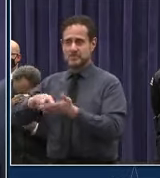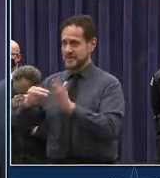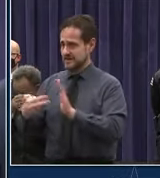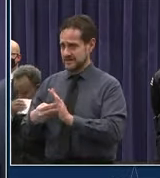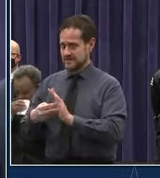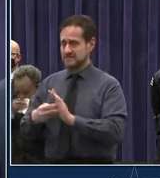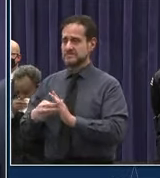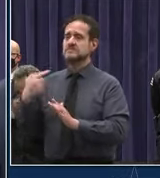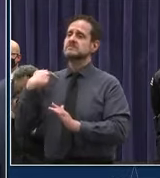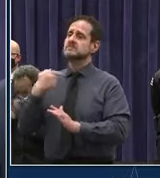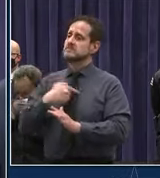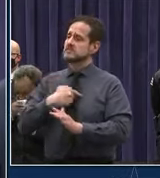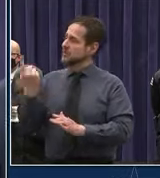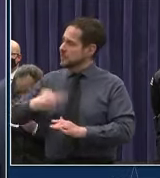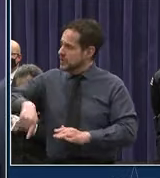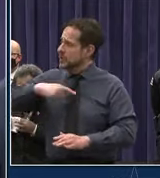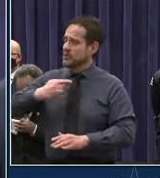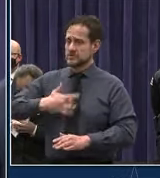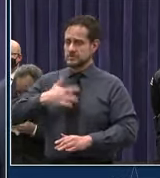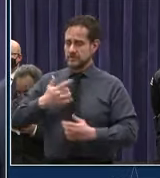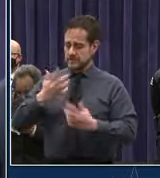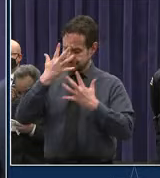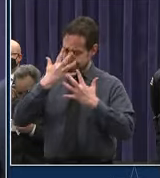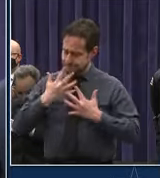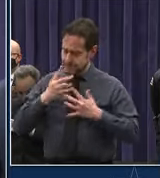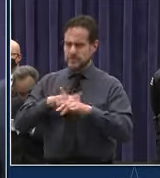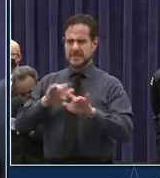We should be filled with sadness, but anger as well.